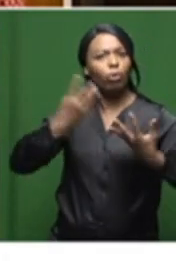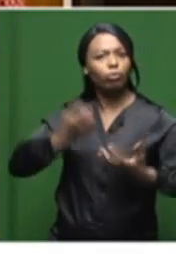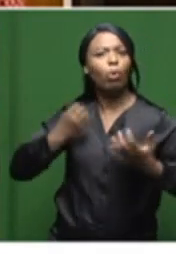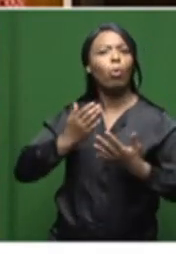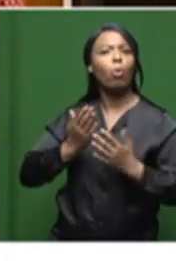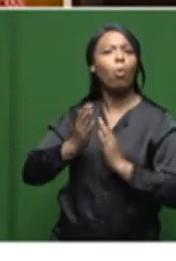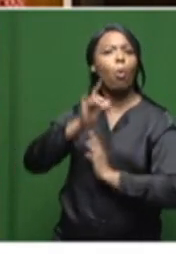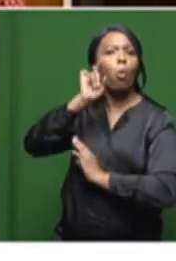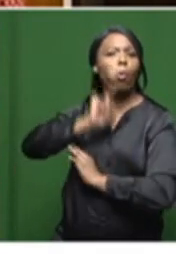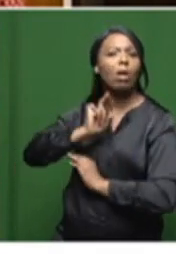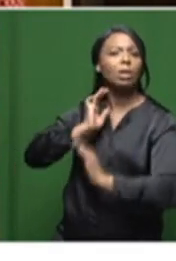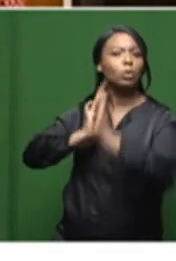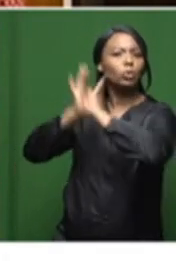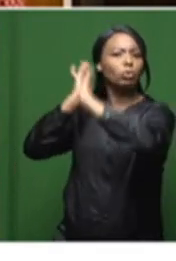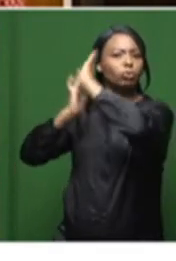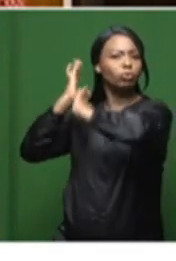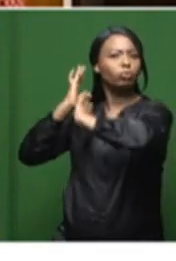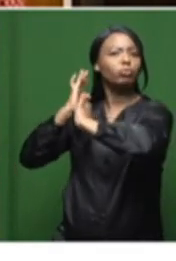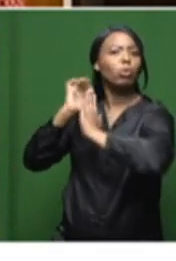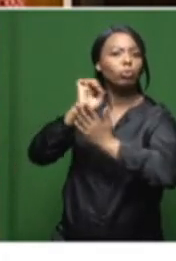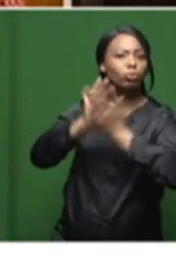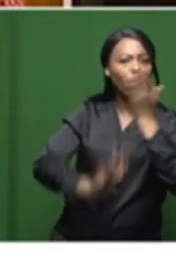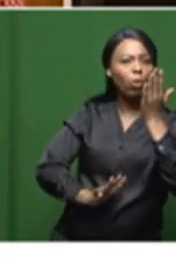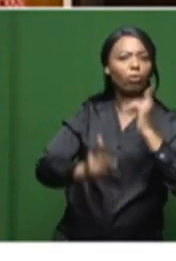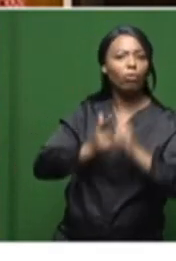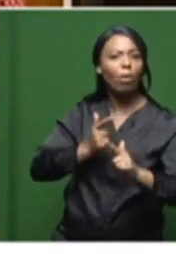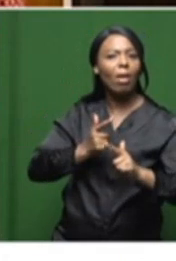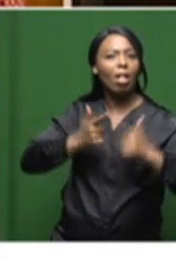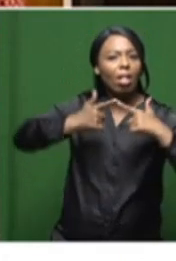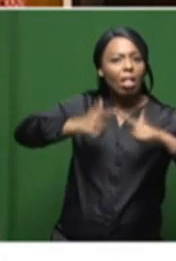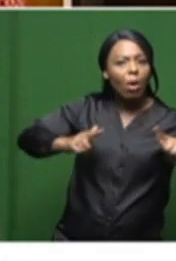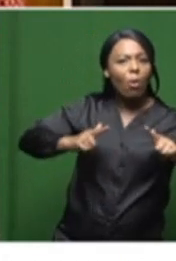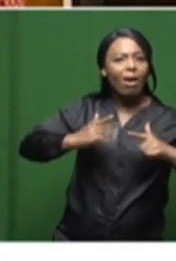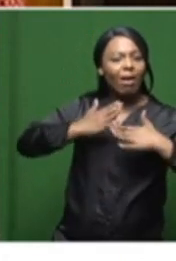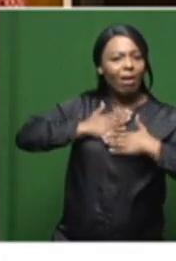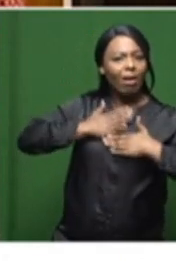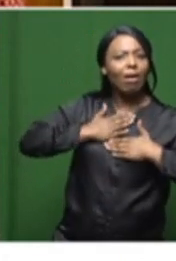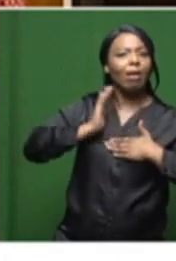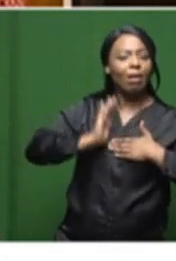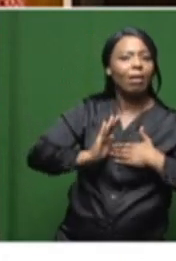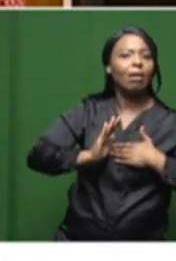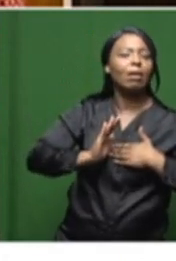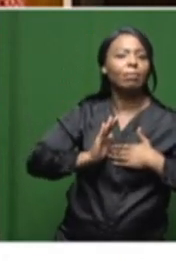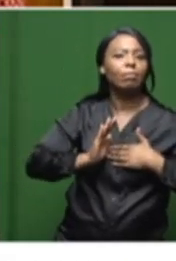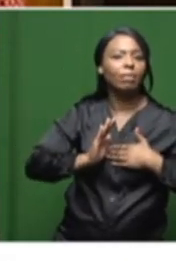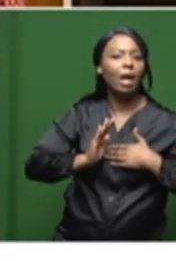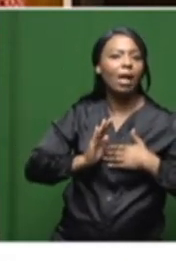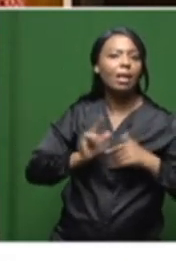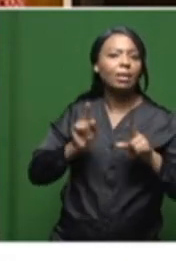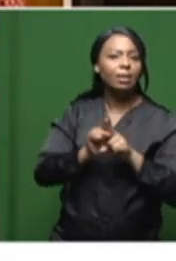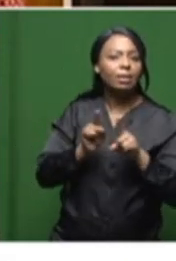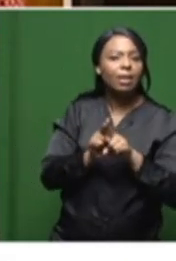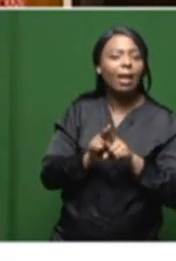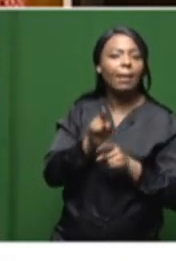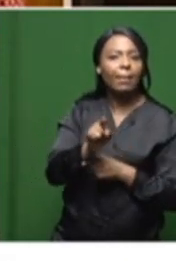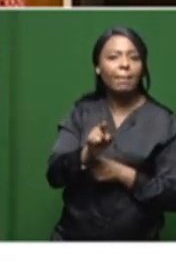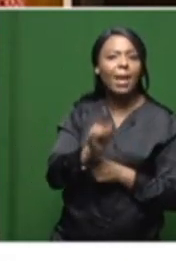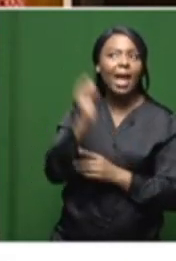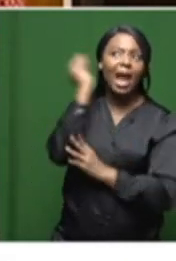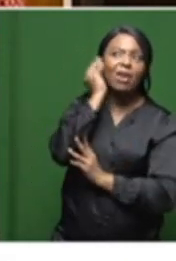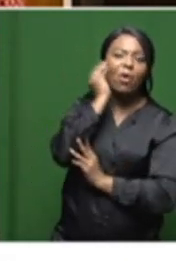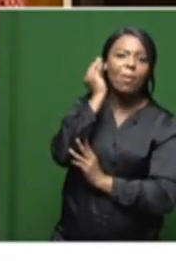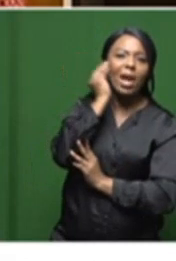our mother tongue and firsthand, as opposed to secondhand information of which was previously